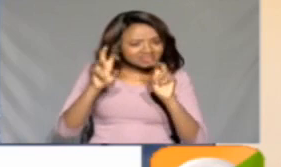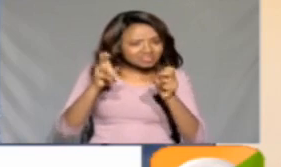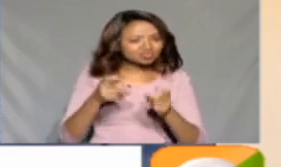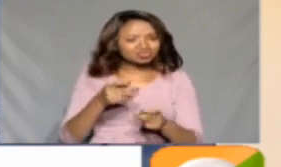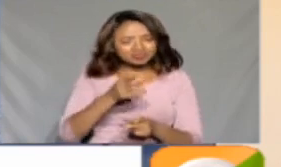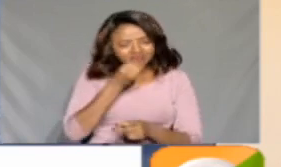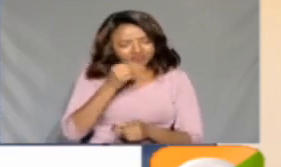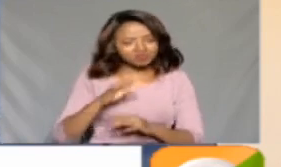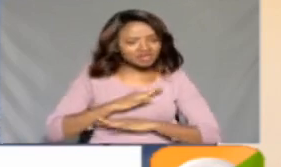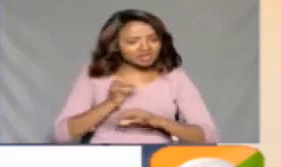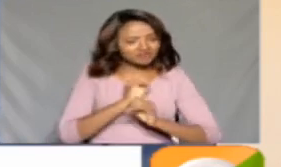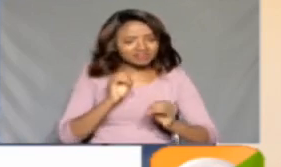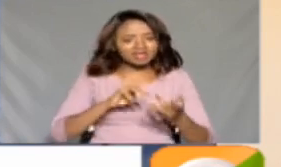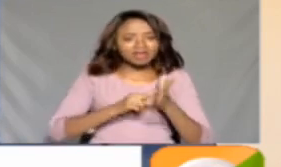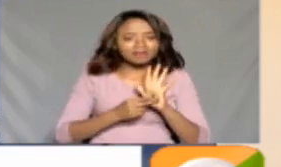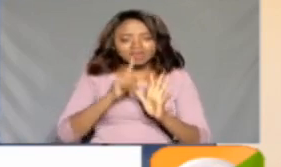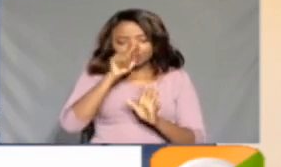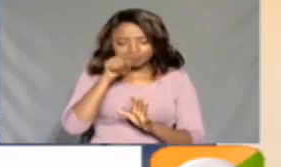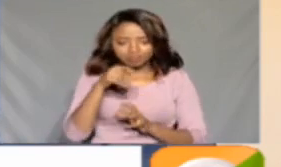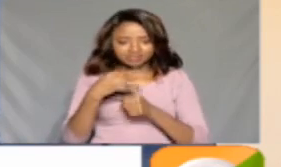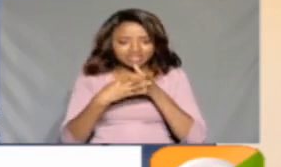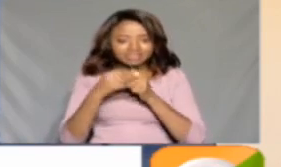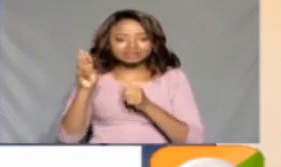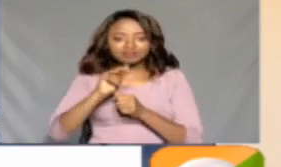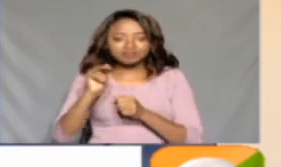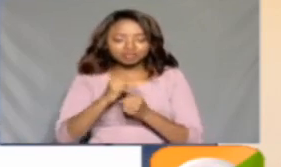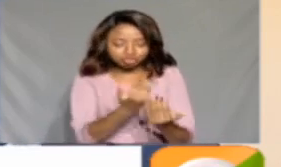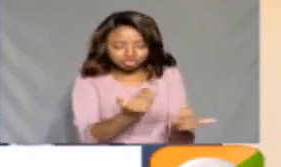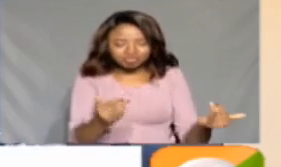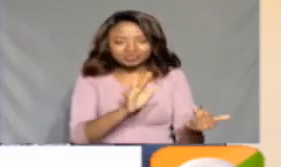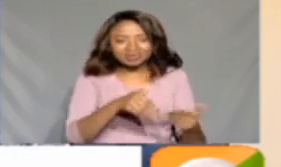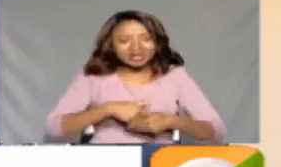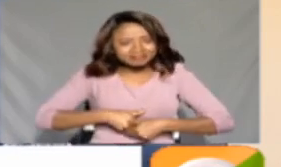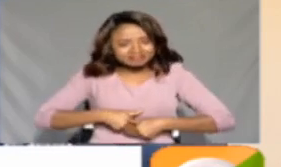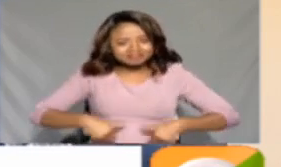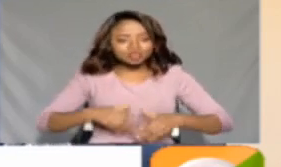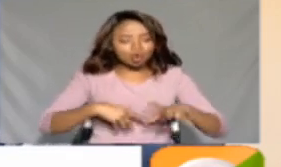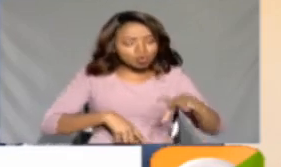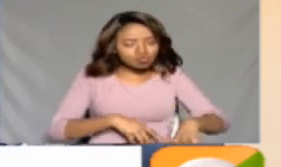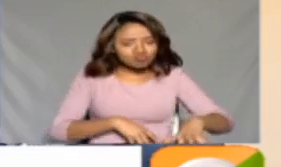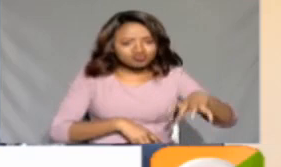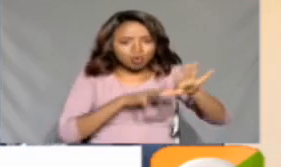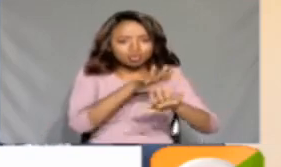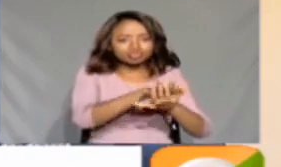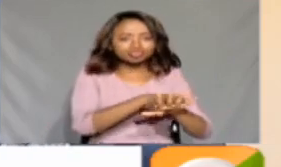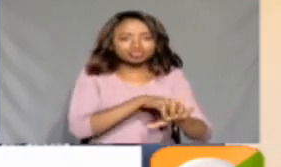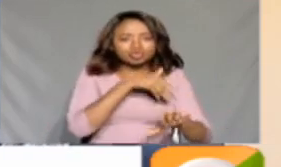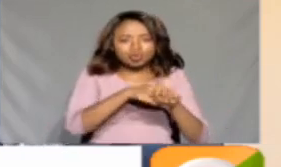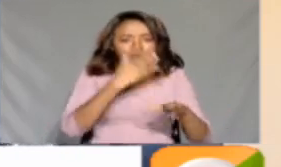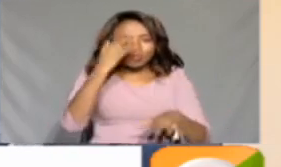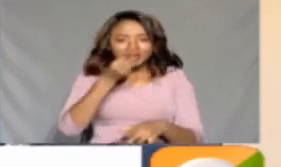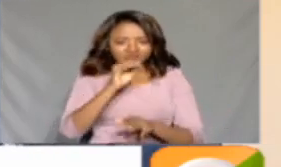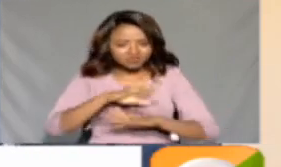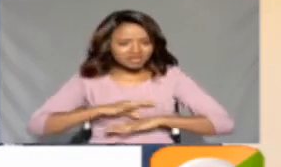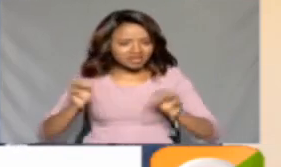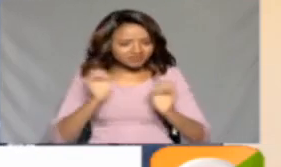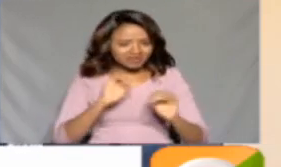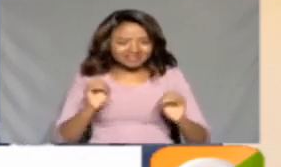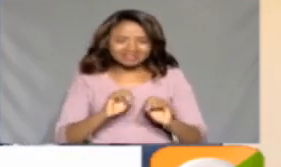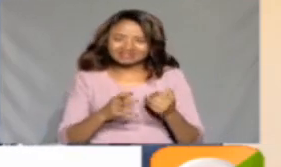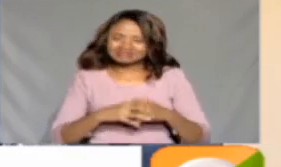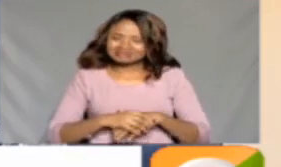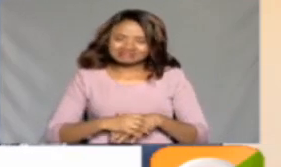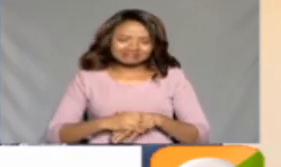then 1.8 million of our children should not be having stunted growth because of malnutrition, instead of